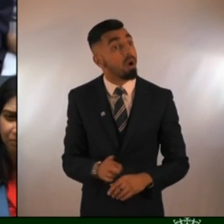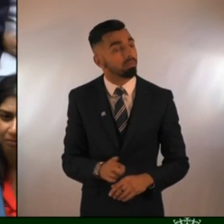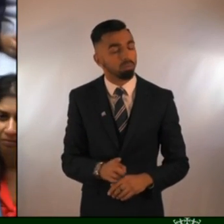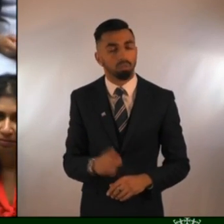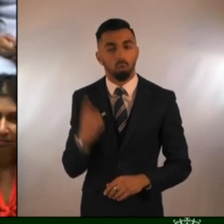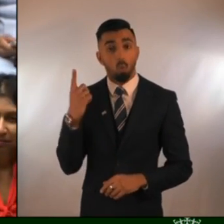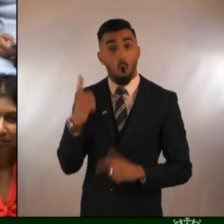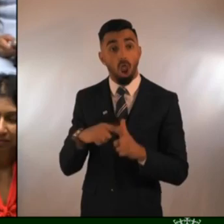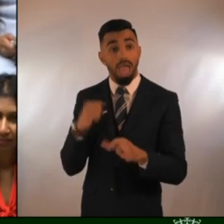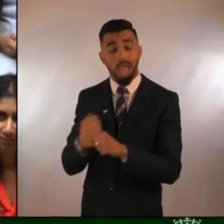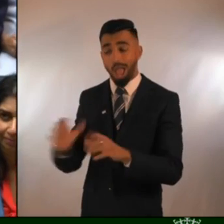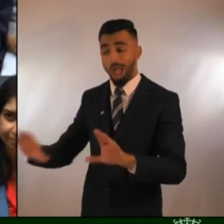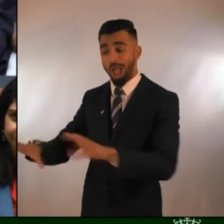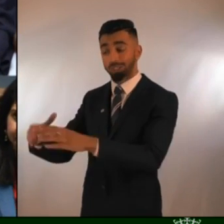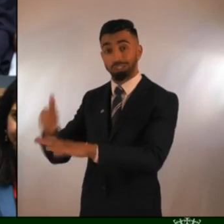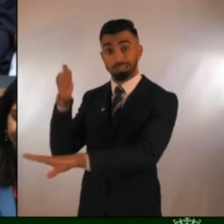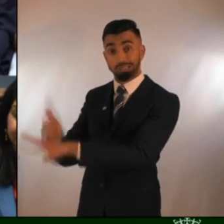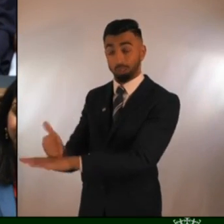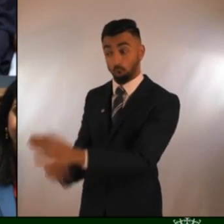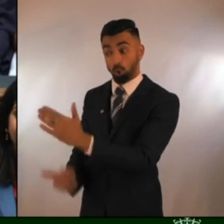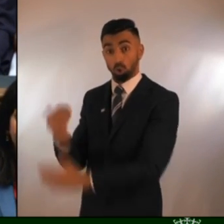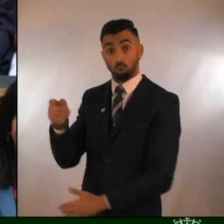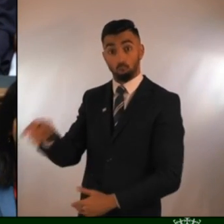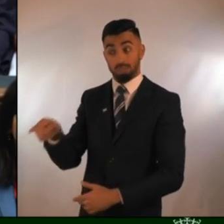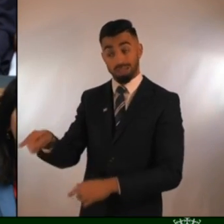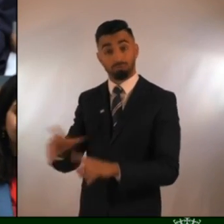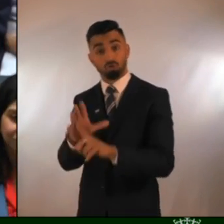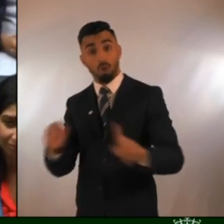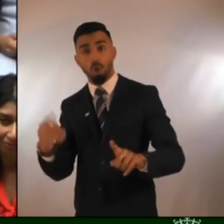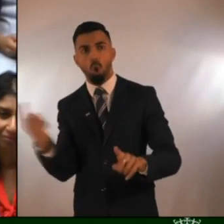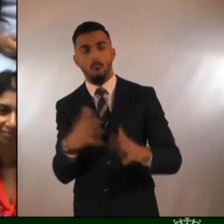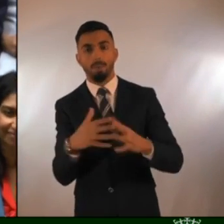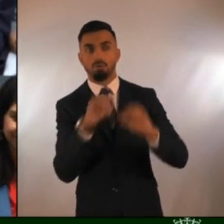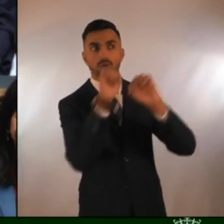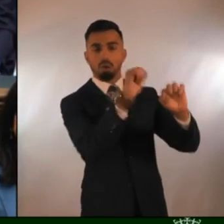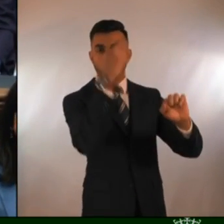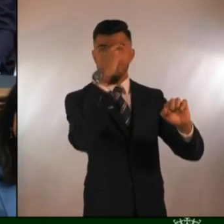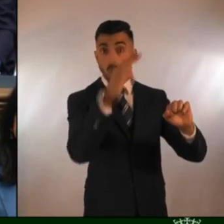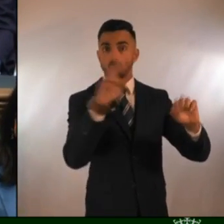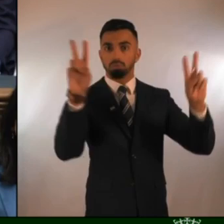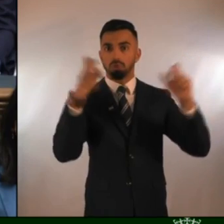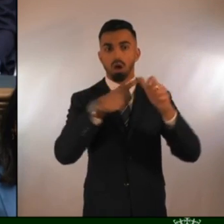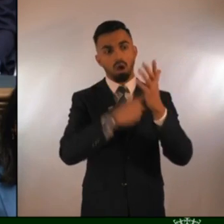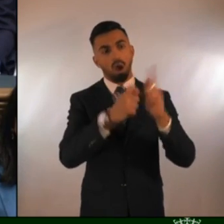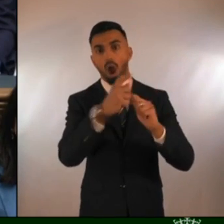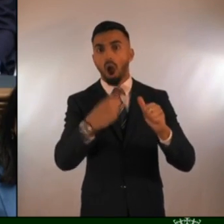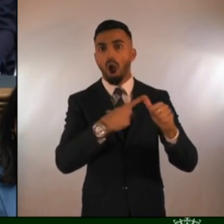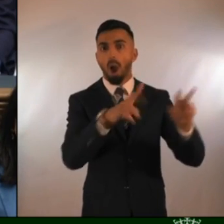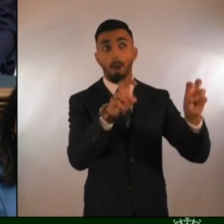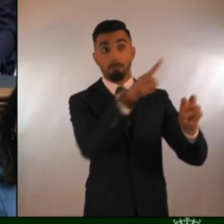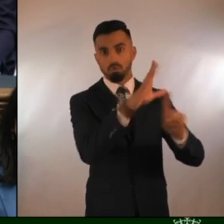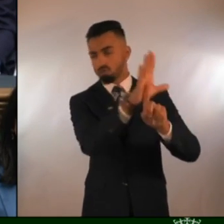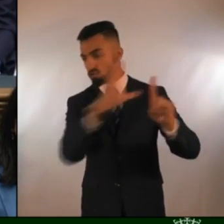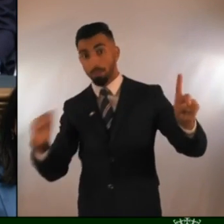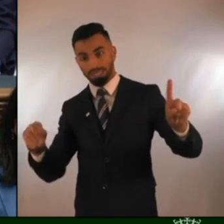agency here in the UK, modelled on the extraordinary ARPA in the US. And as we invest in ideas, we're also